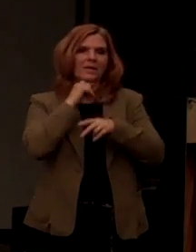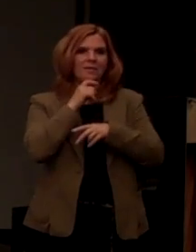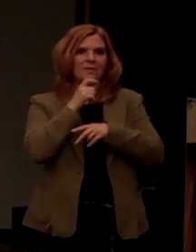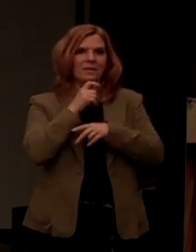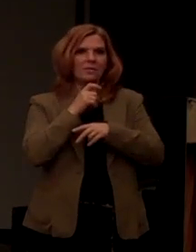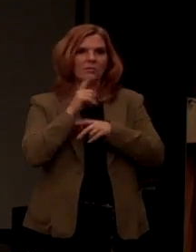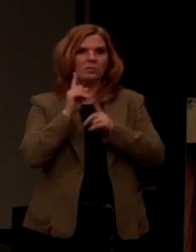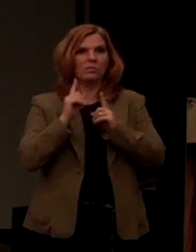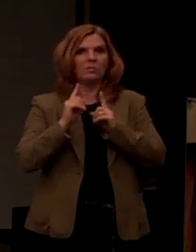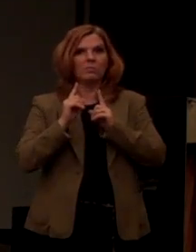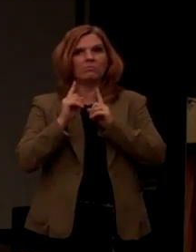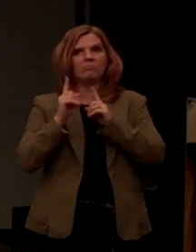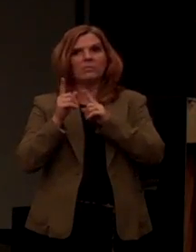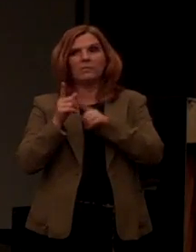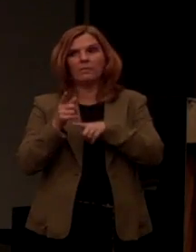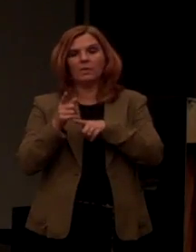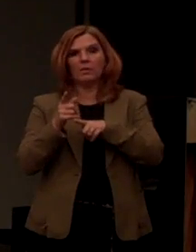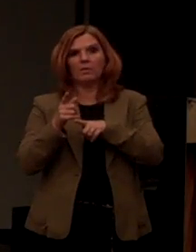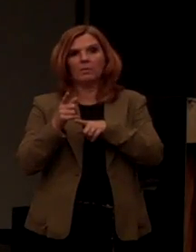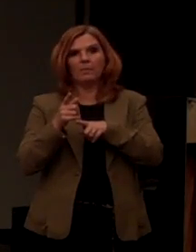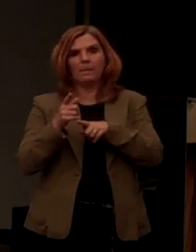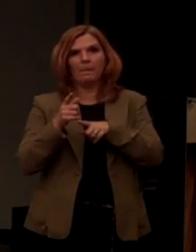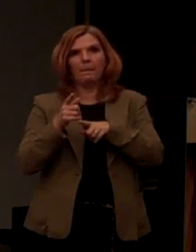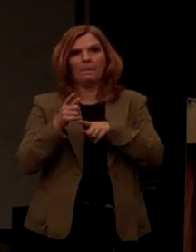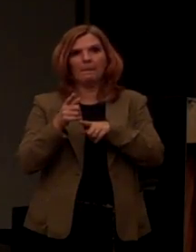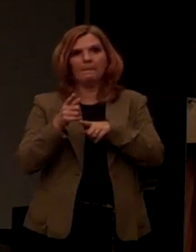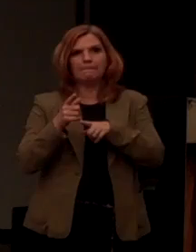run ahead,